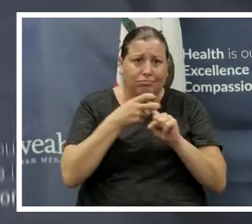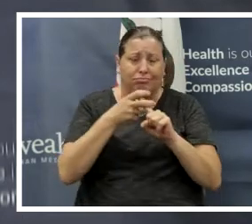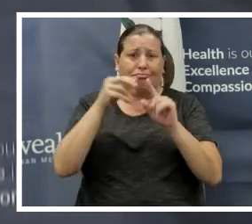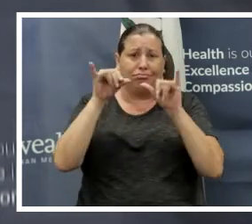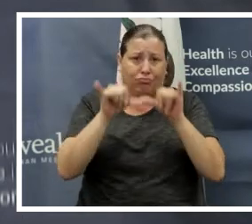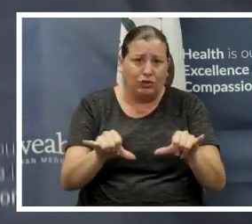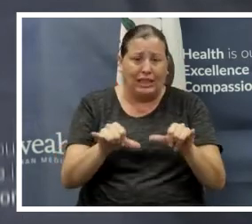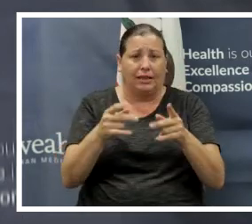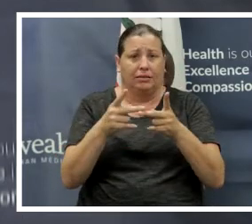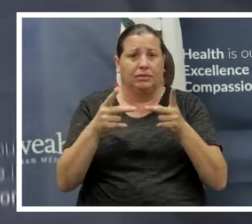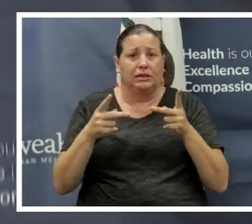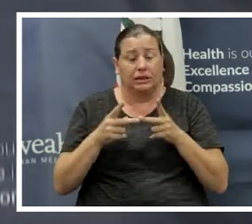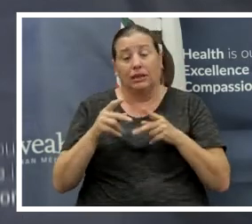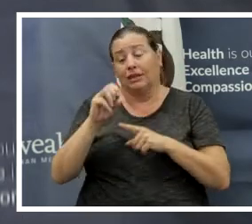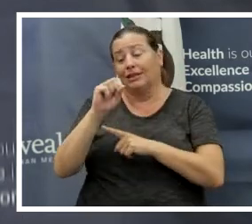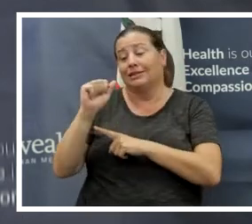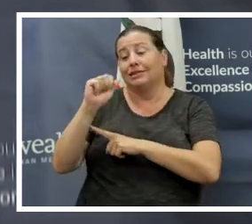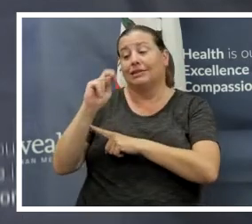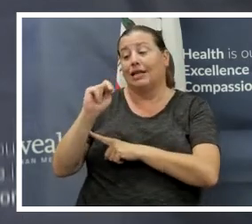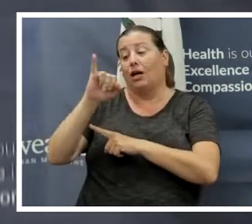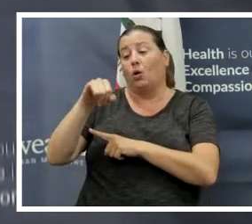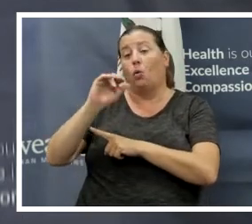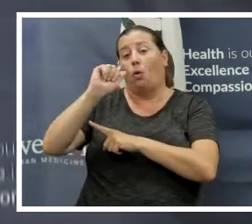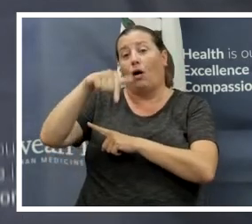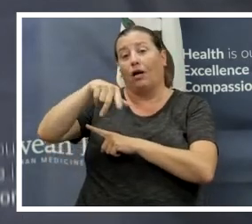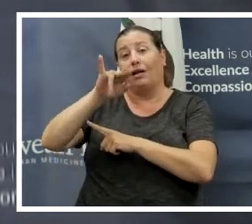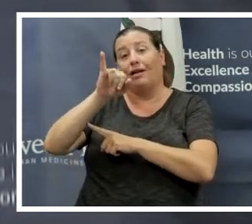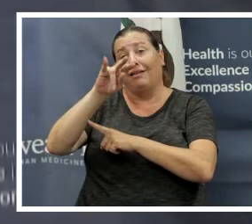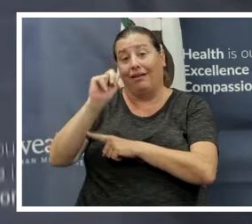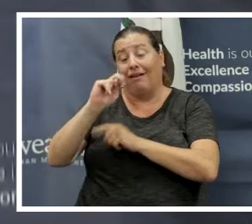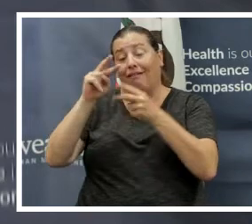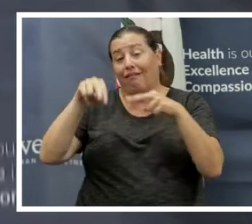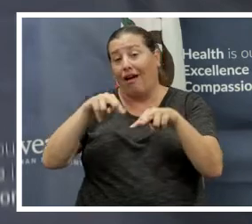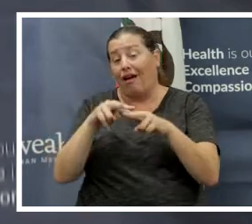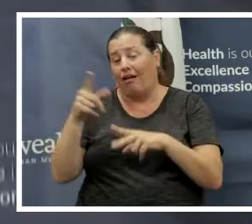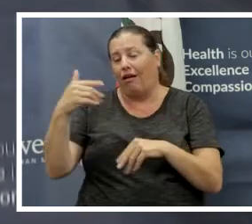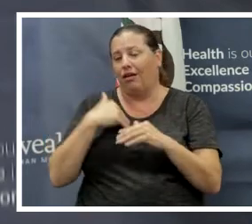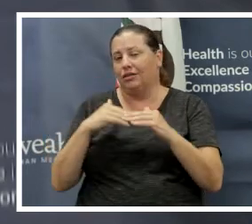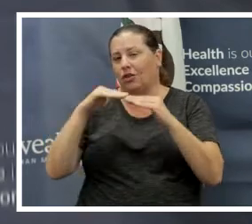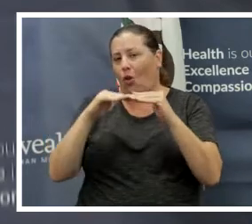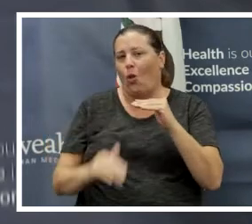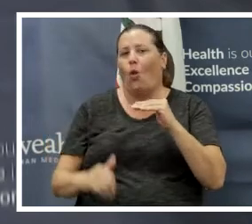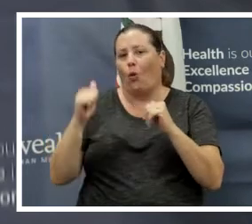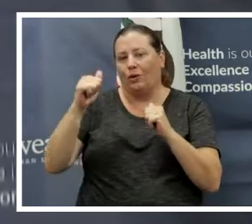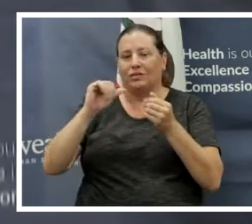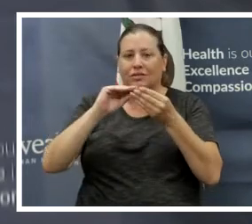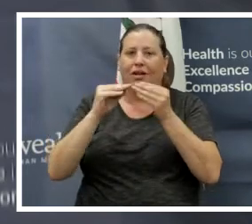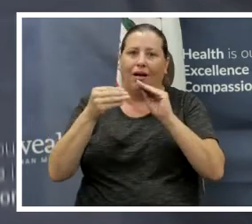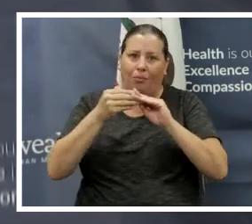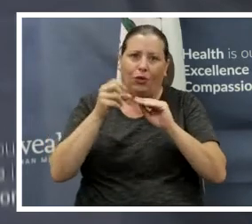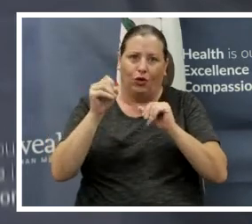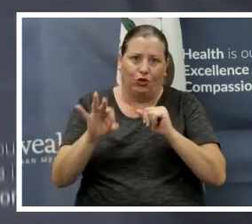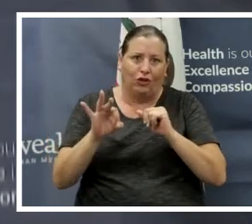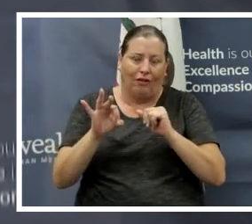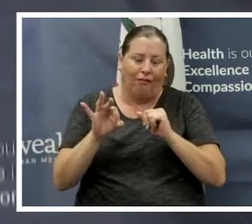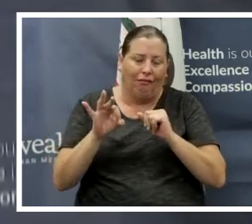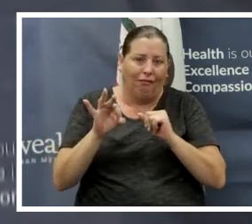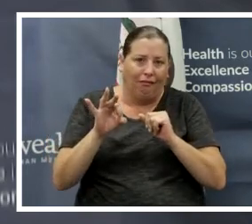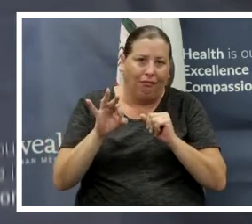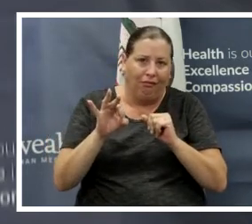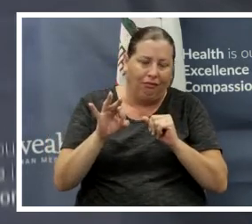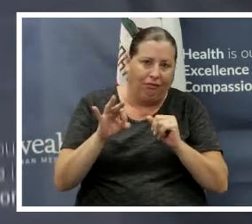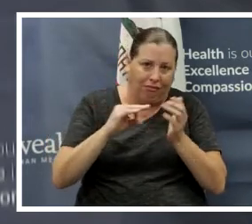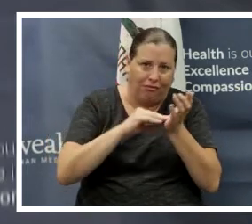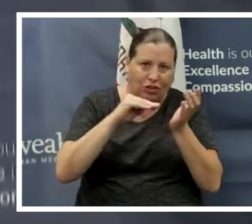Joaquin Valley has one of the lowest physician-to-population ratios in all the state. So very exciting to see so